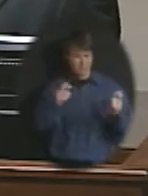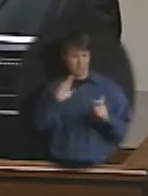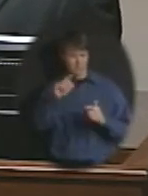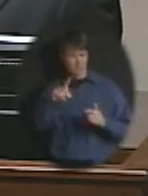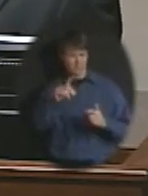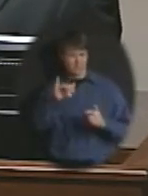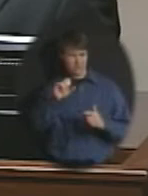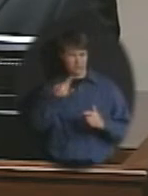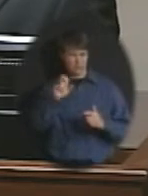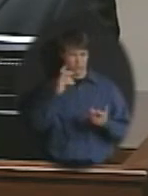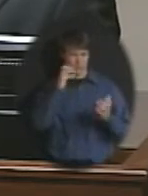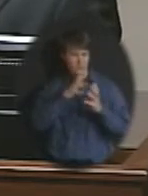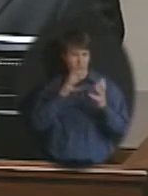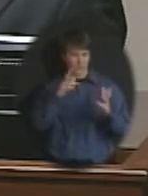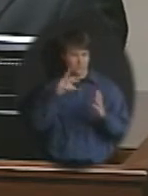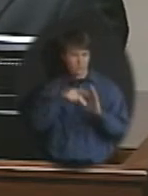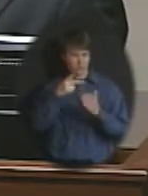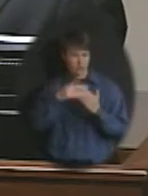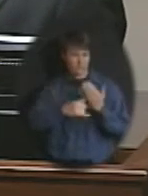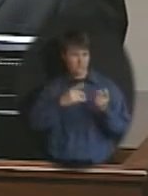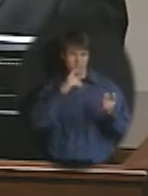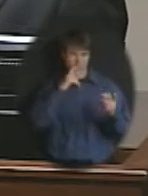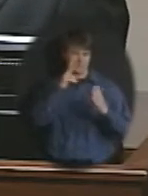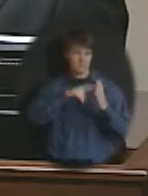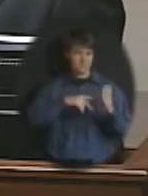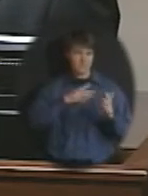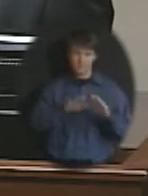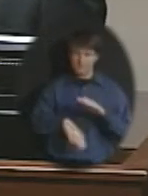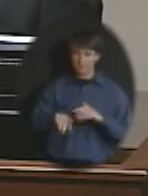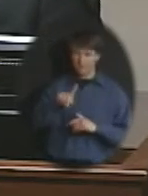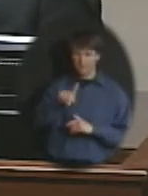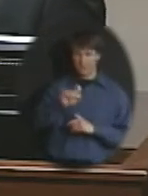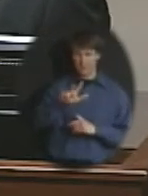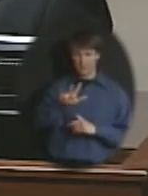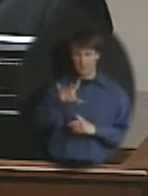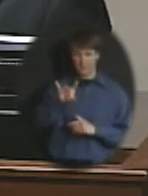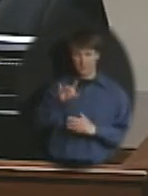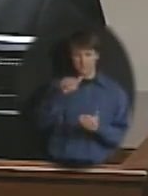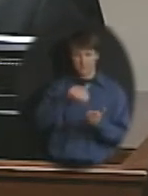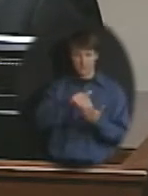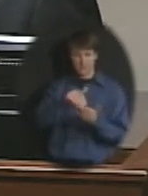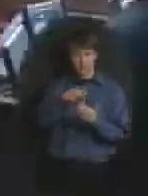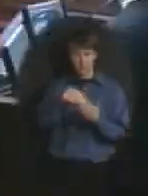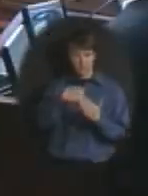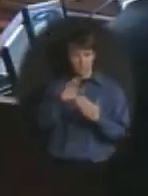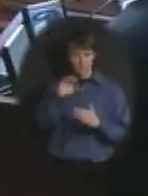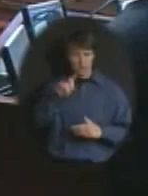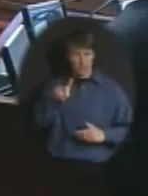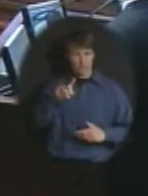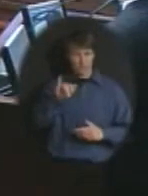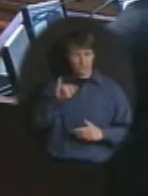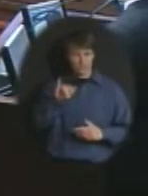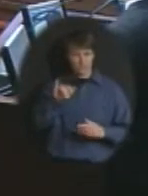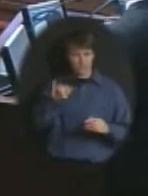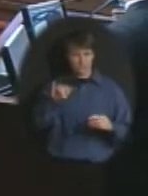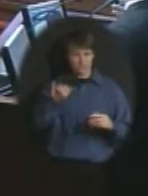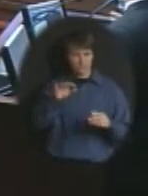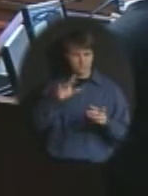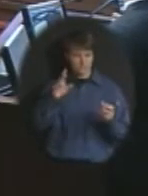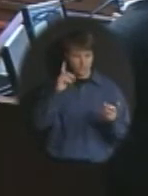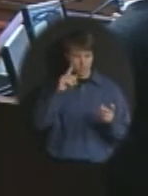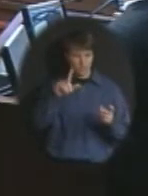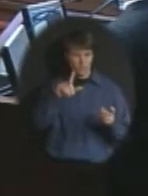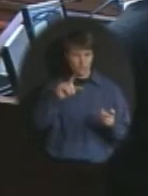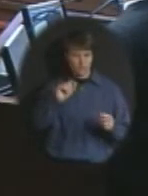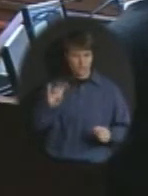lot of projects, so I'll try to read through this. Basically, we had a $138 million bond issue for 2007. And in